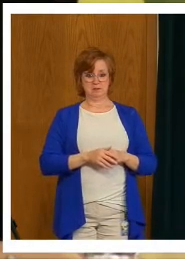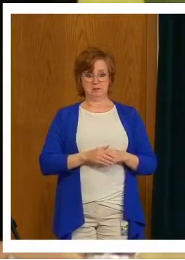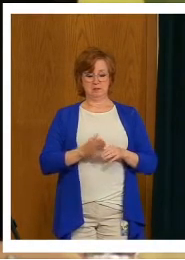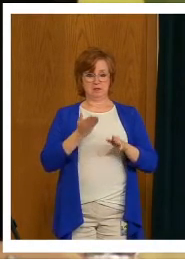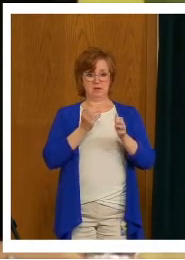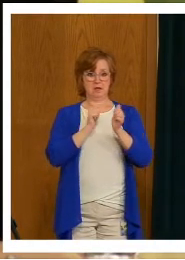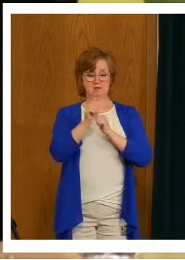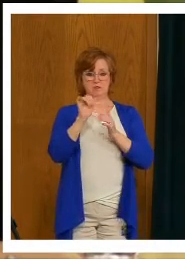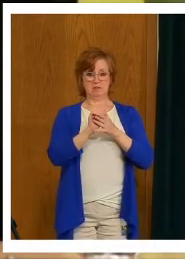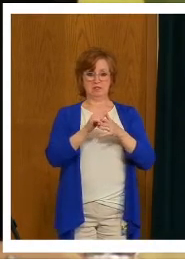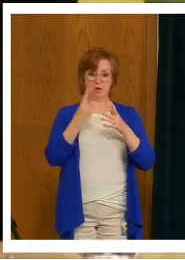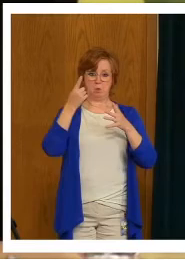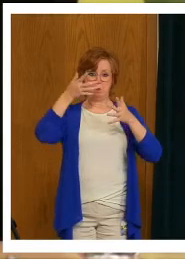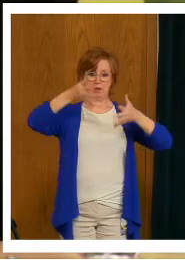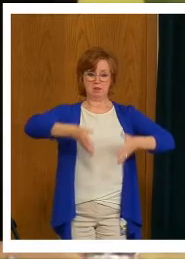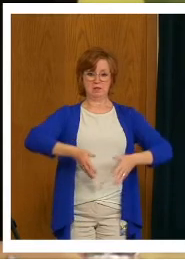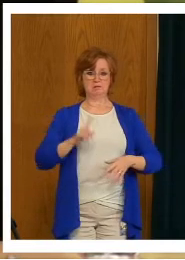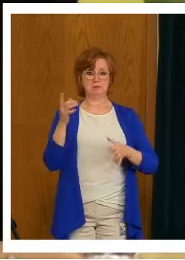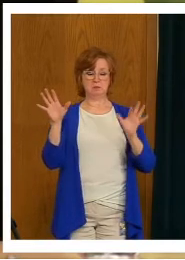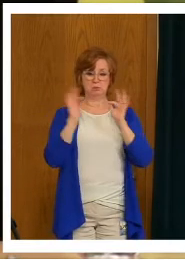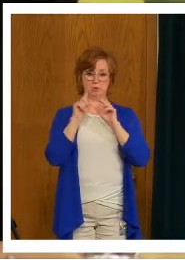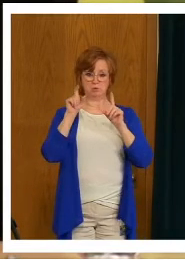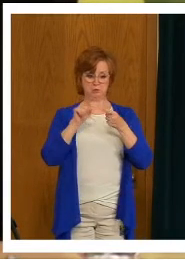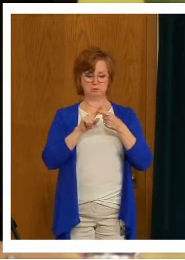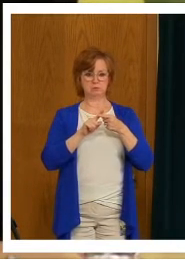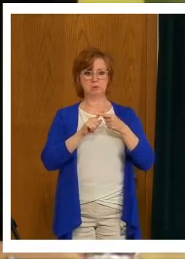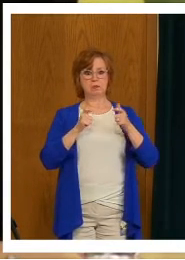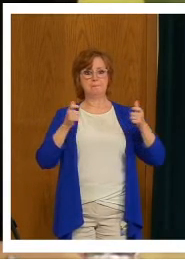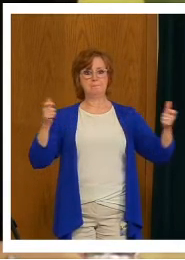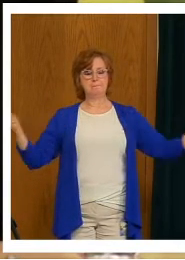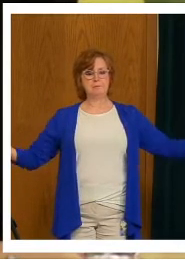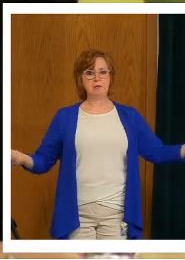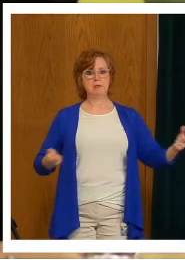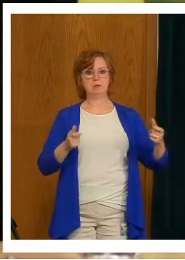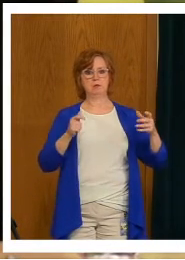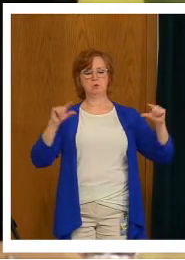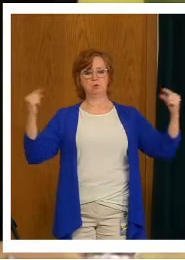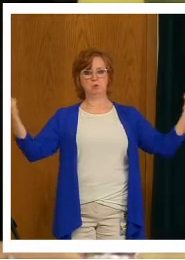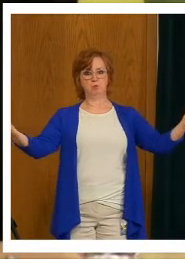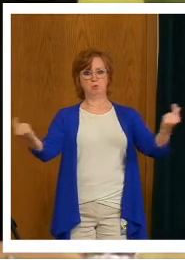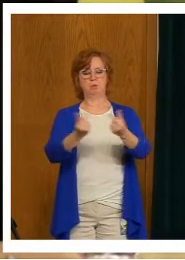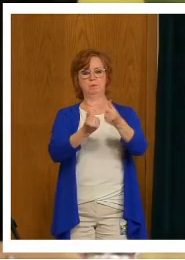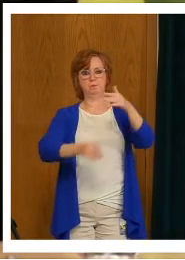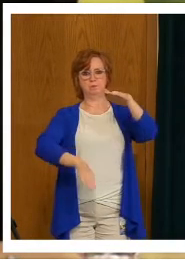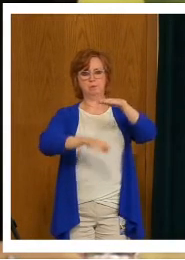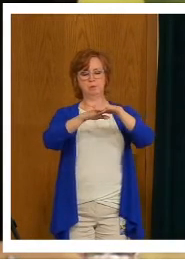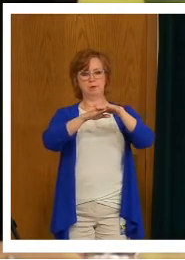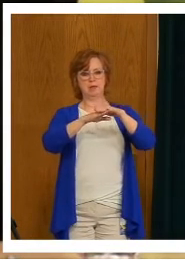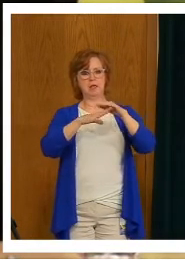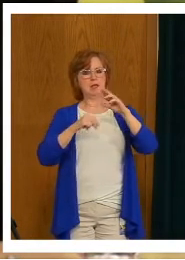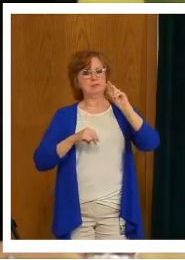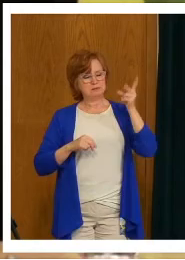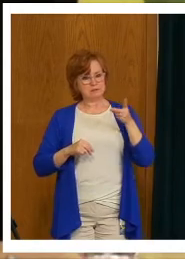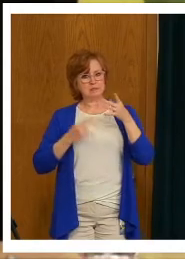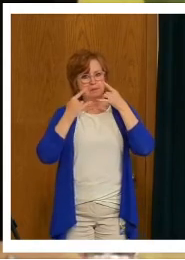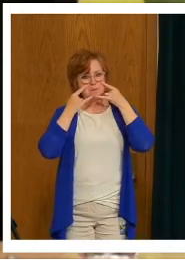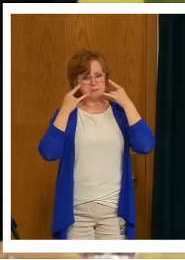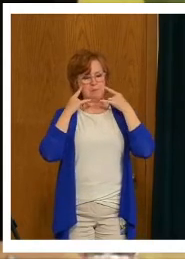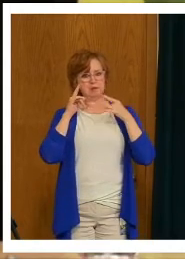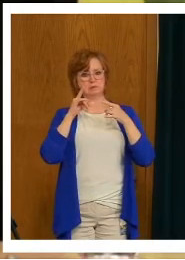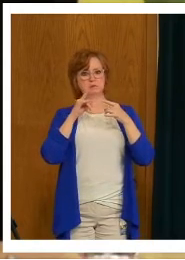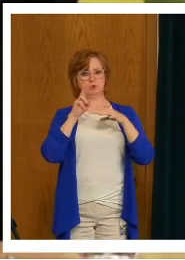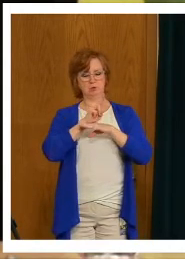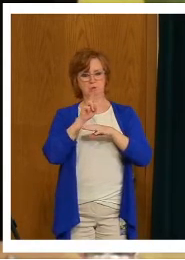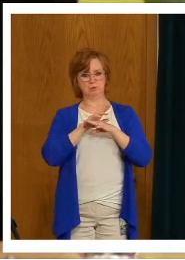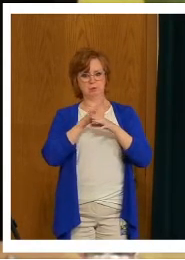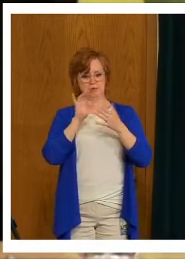crowd size we'd be able to gather, and our masking mandate, our indoor masking mandate, where we would, at what point in